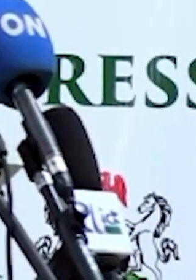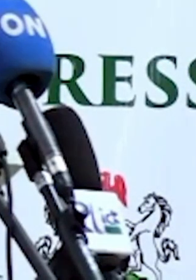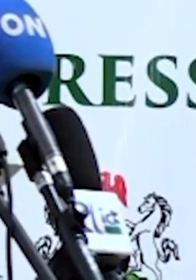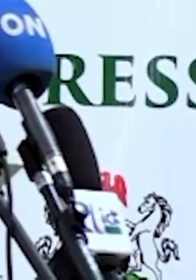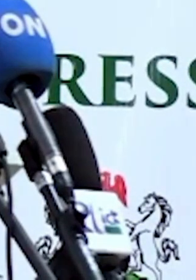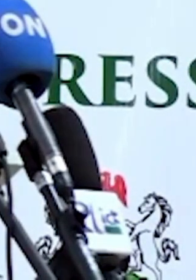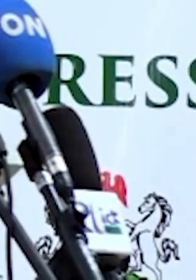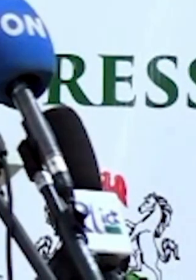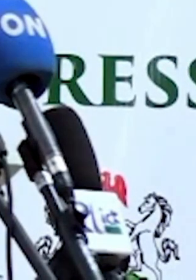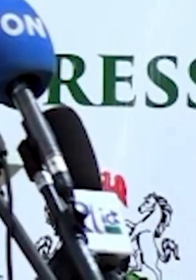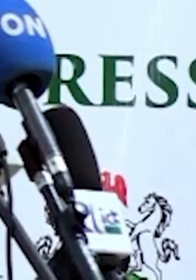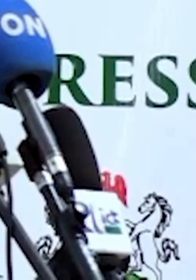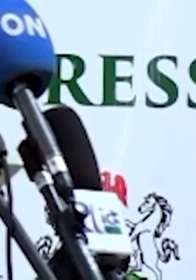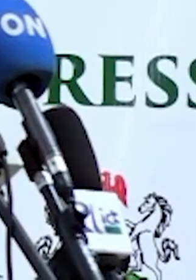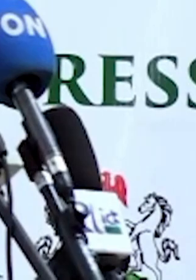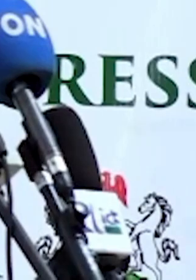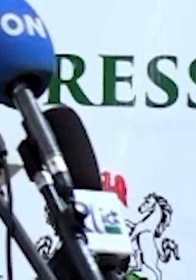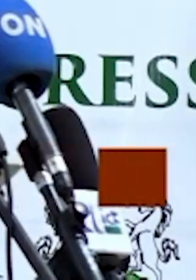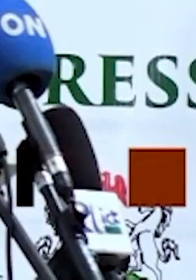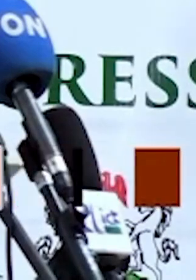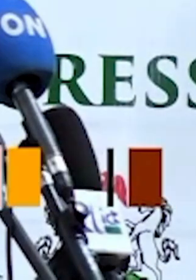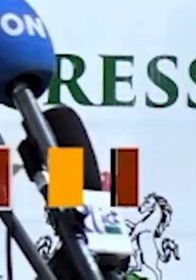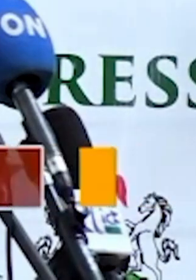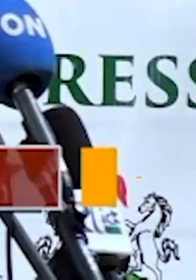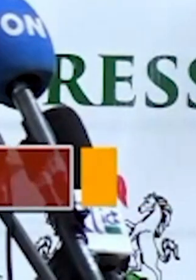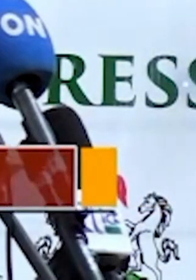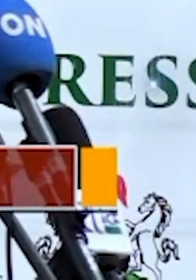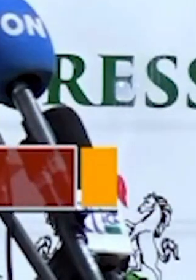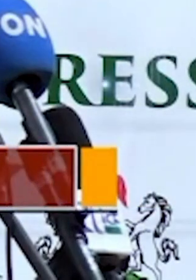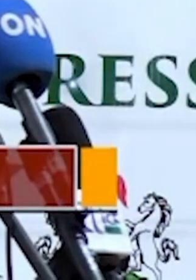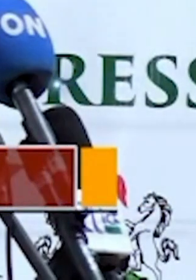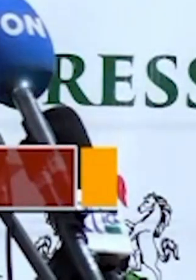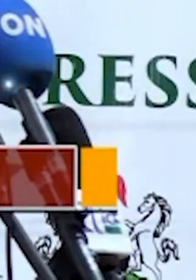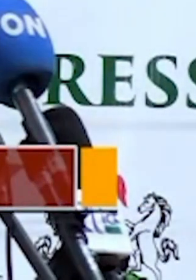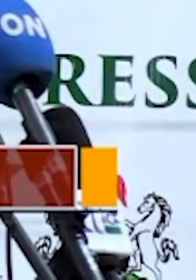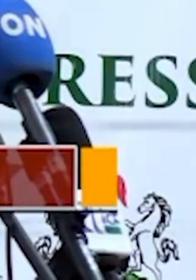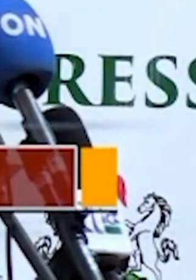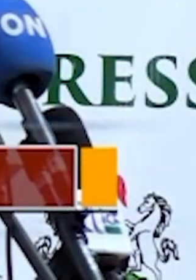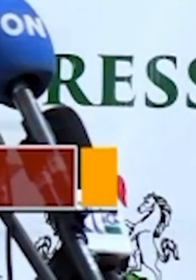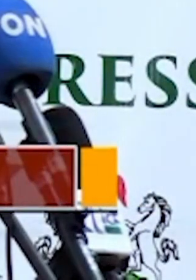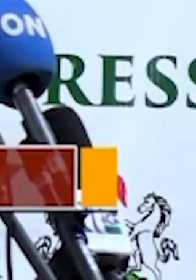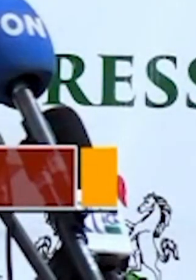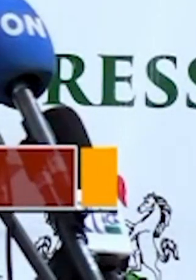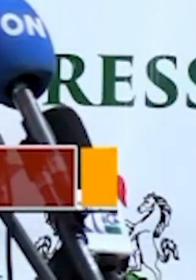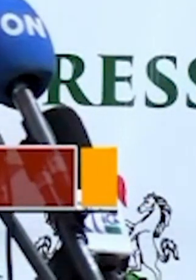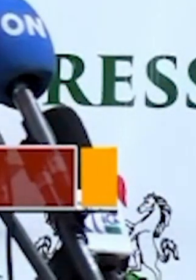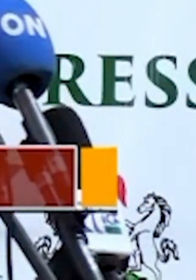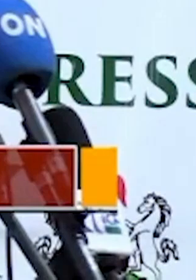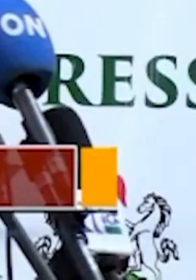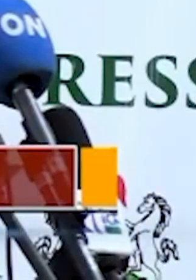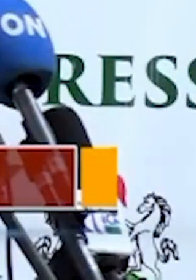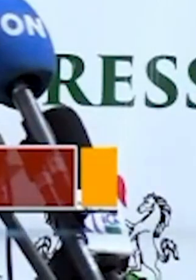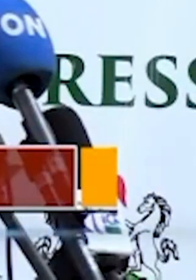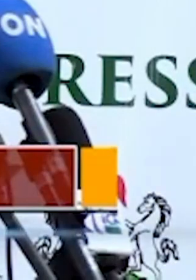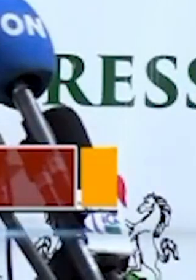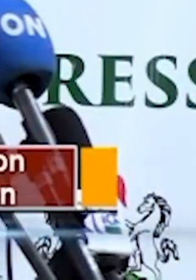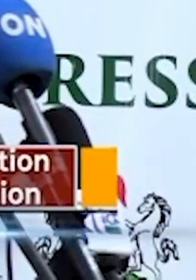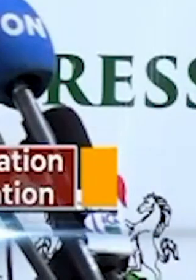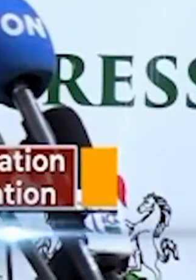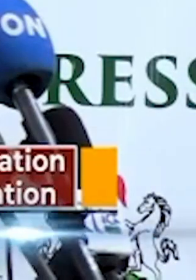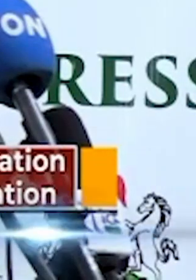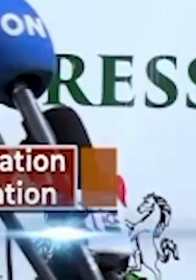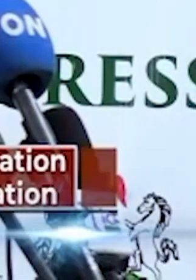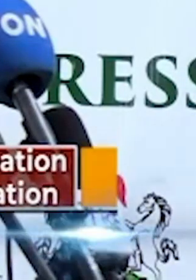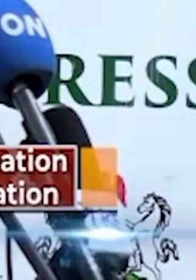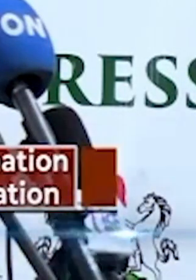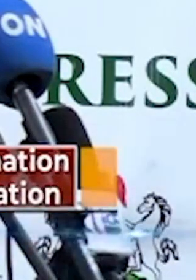false narratives. These, of course, are not freedom fighters. They are murderers,